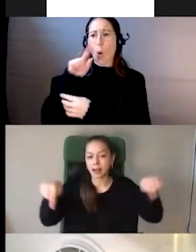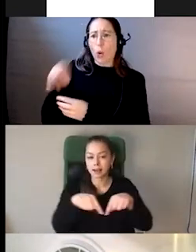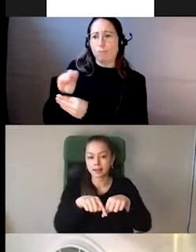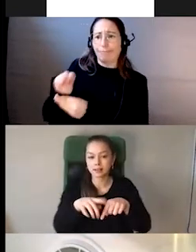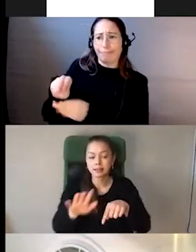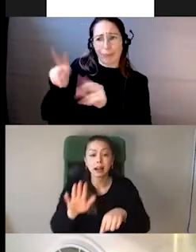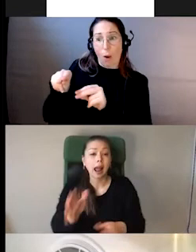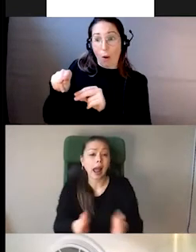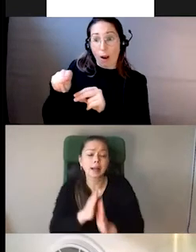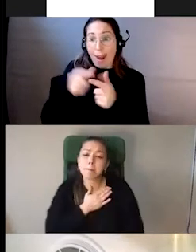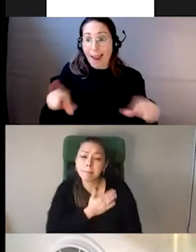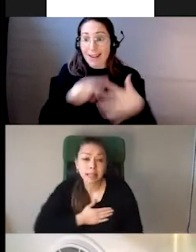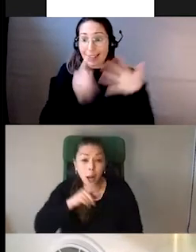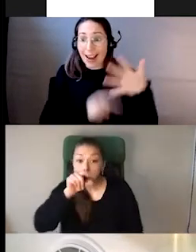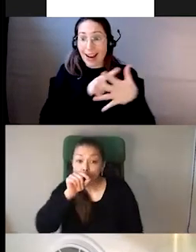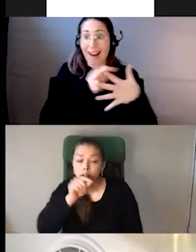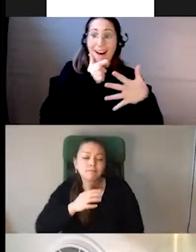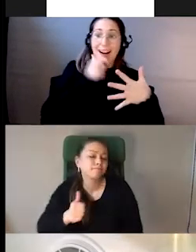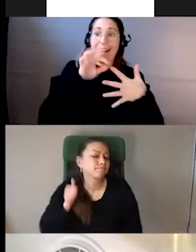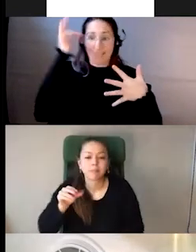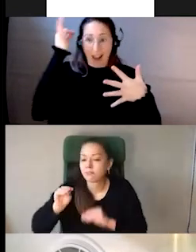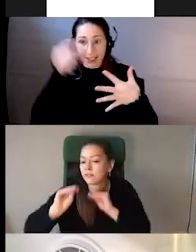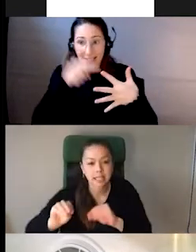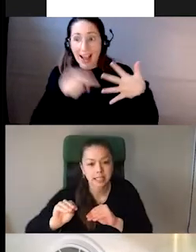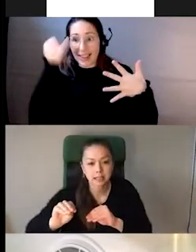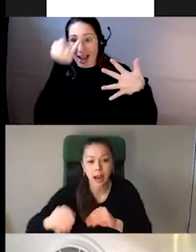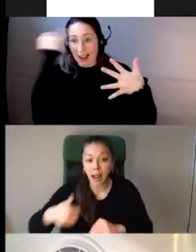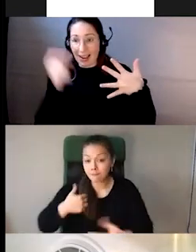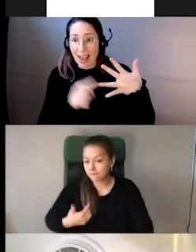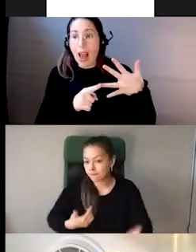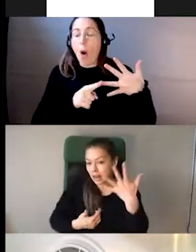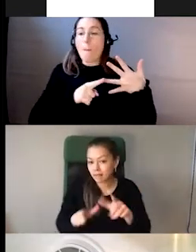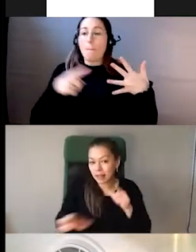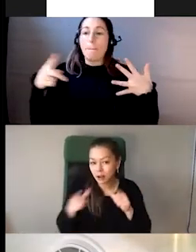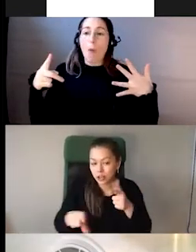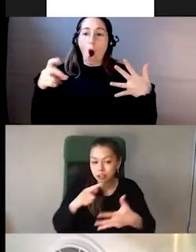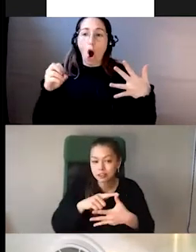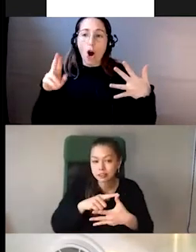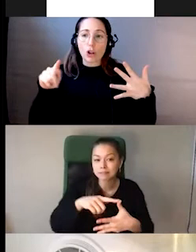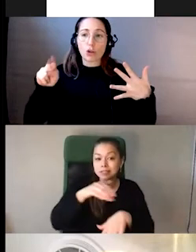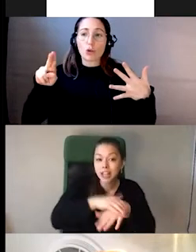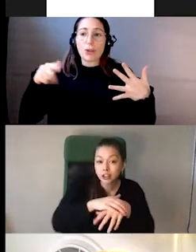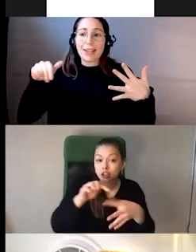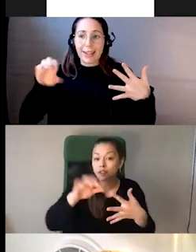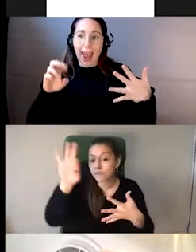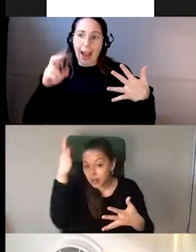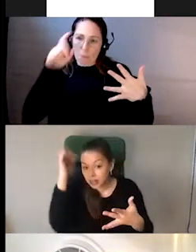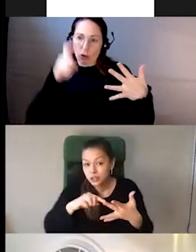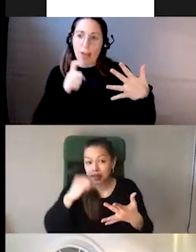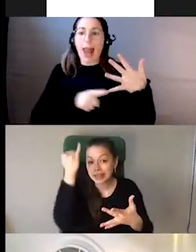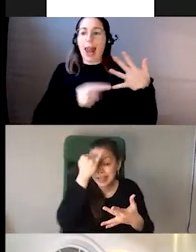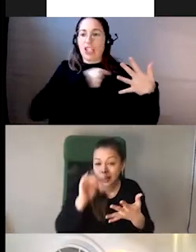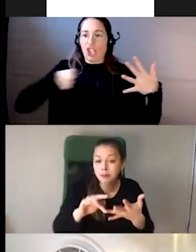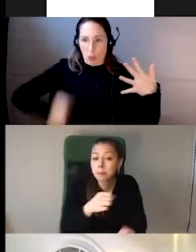English, French, Italian, Portuguese, and Chinese. And what's very interesting